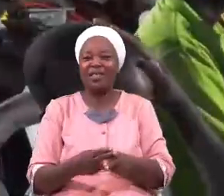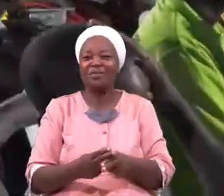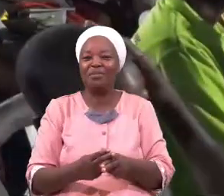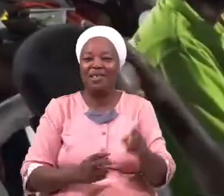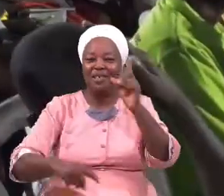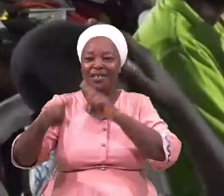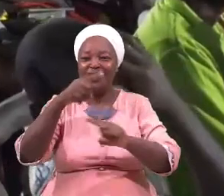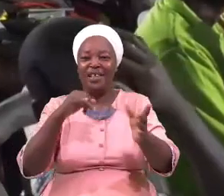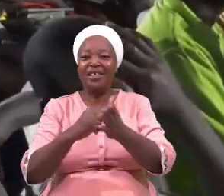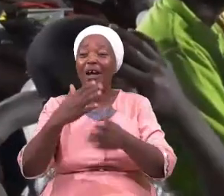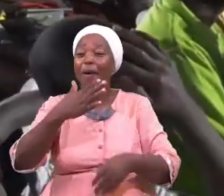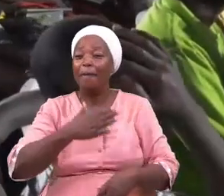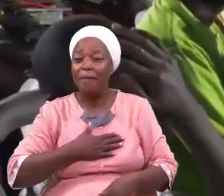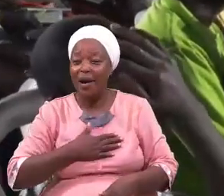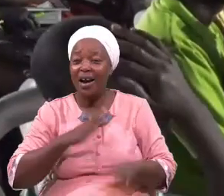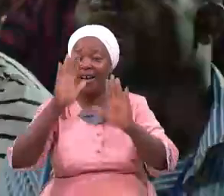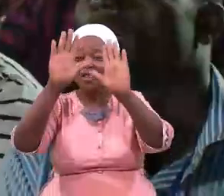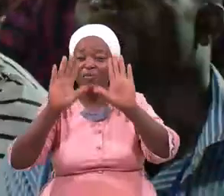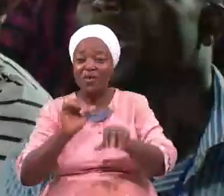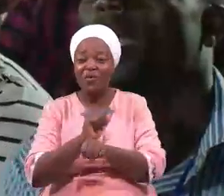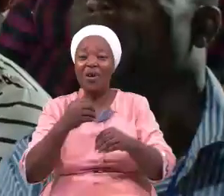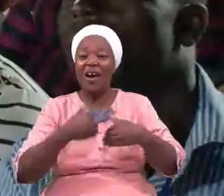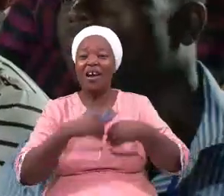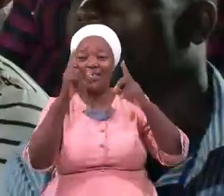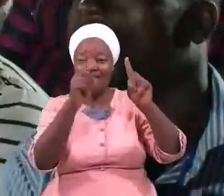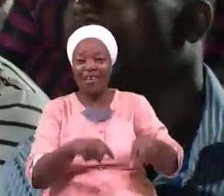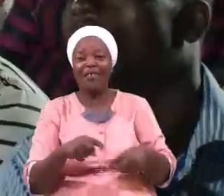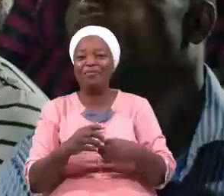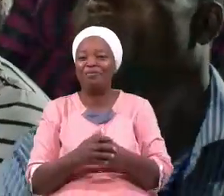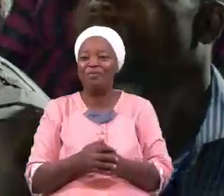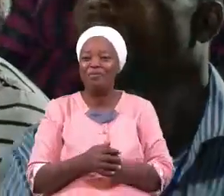My miracle has come.